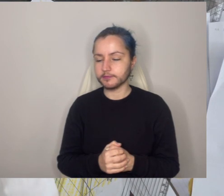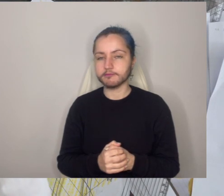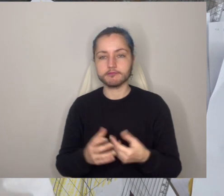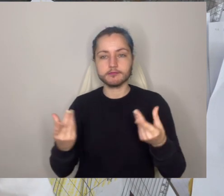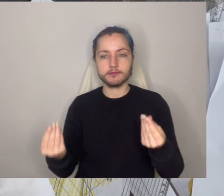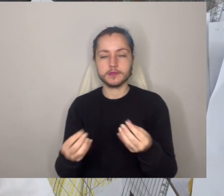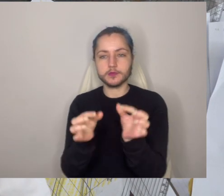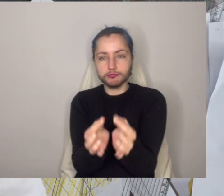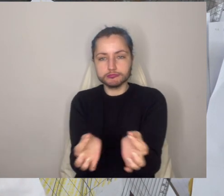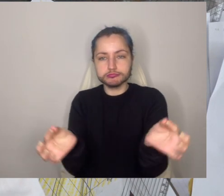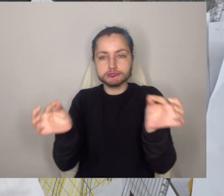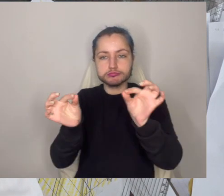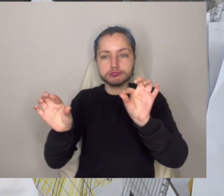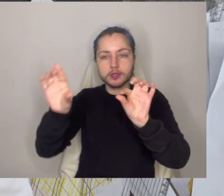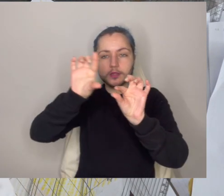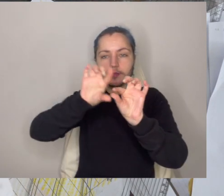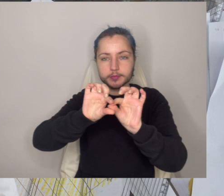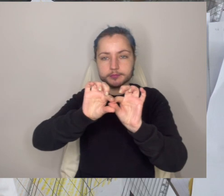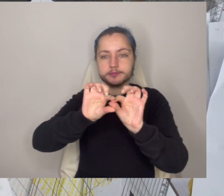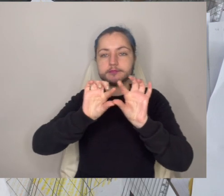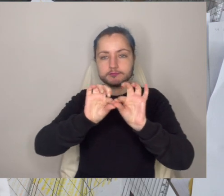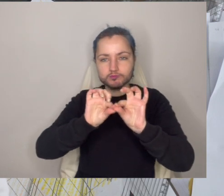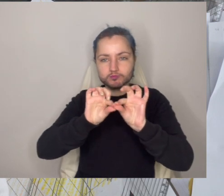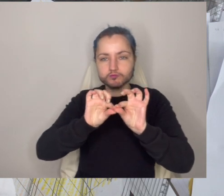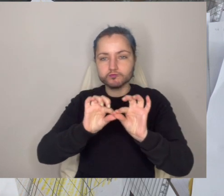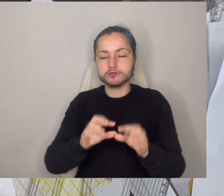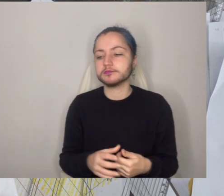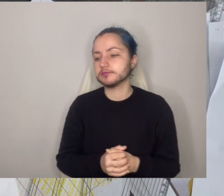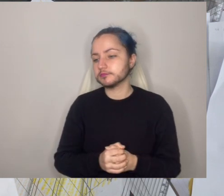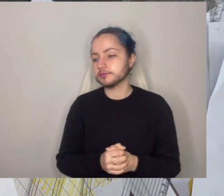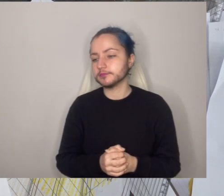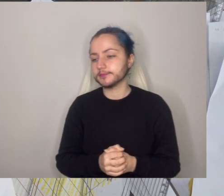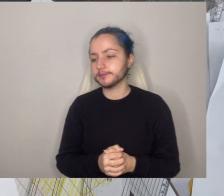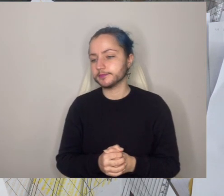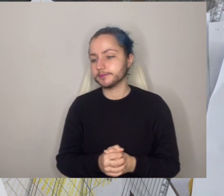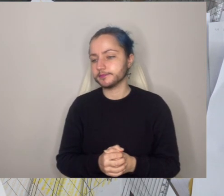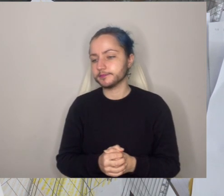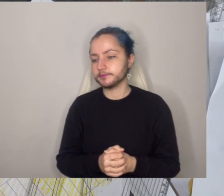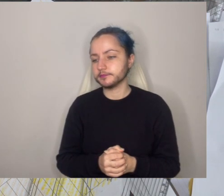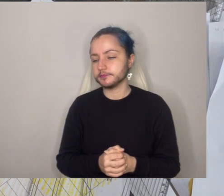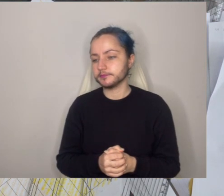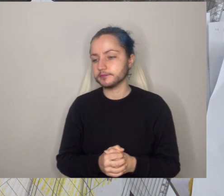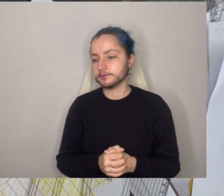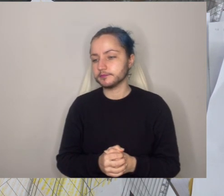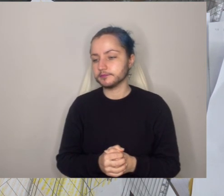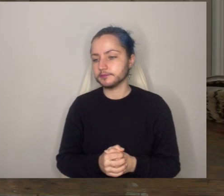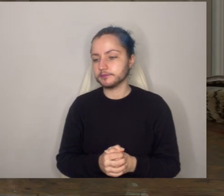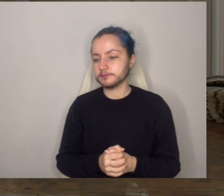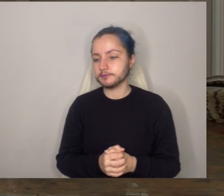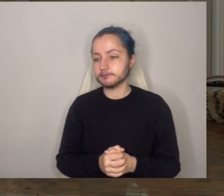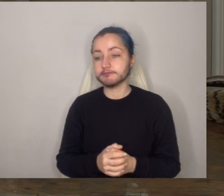nice flat tab at the end, and then we just add a bit of glue,